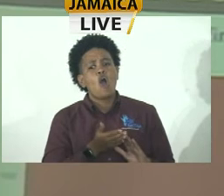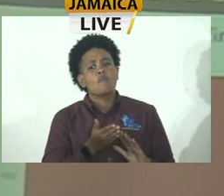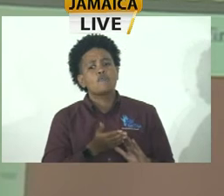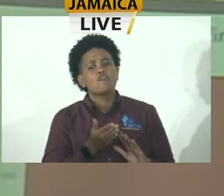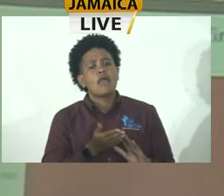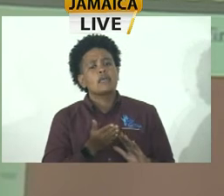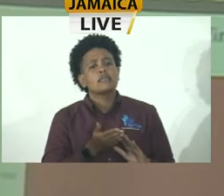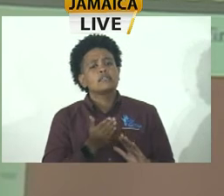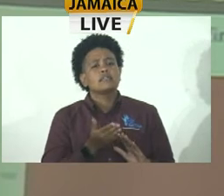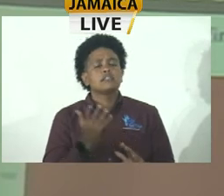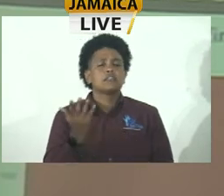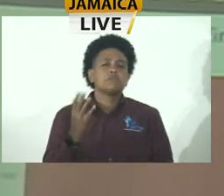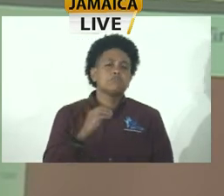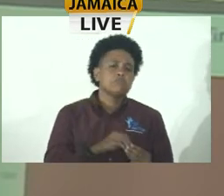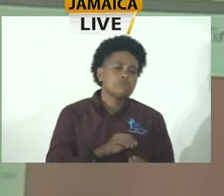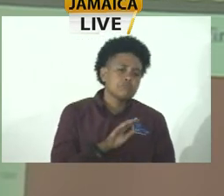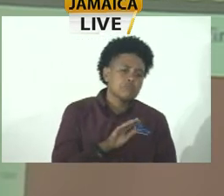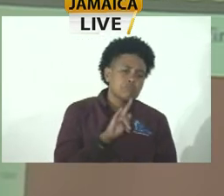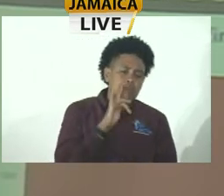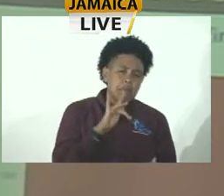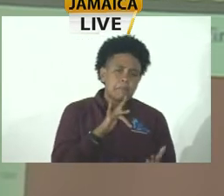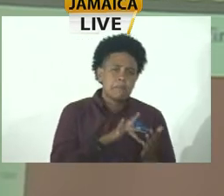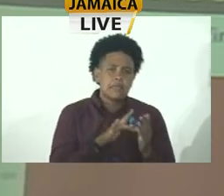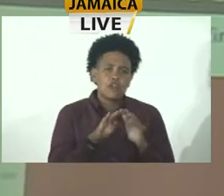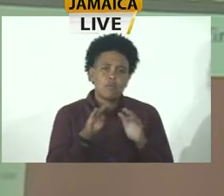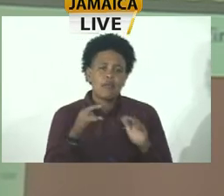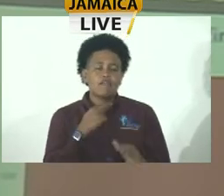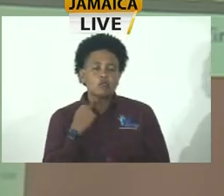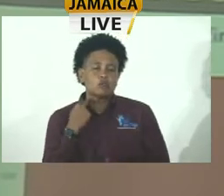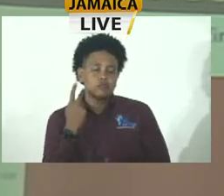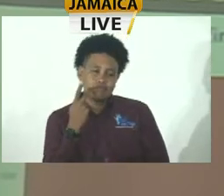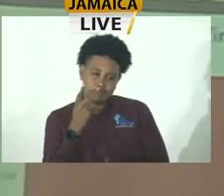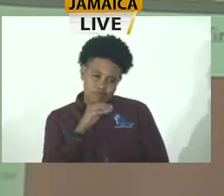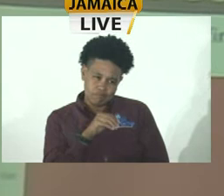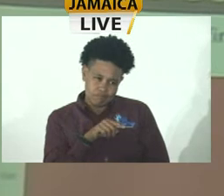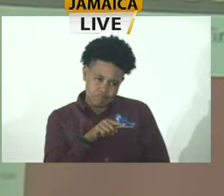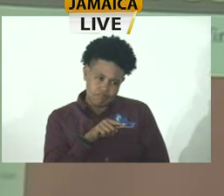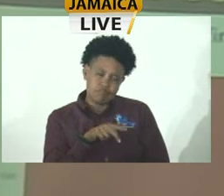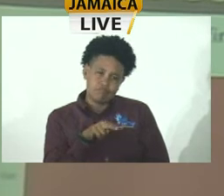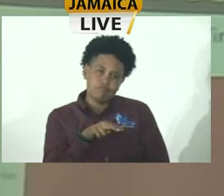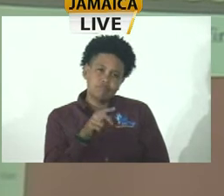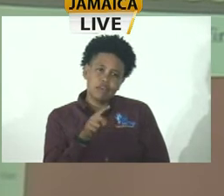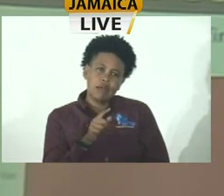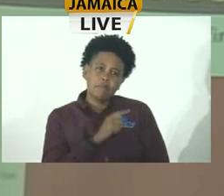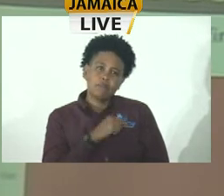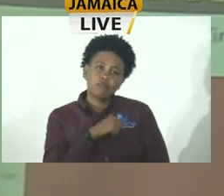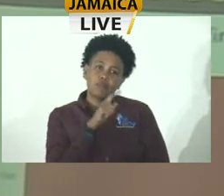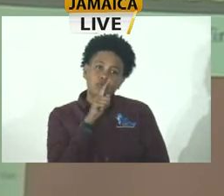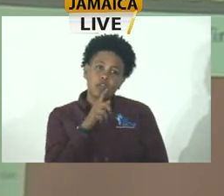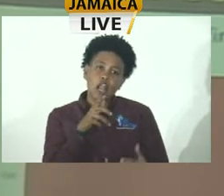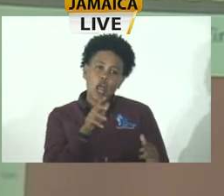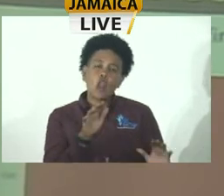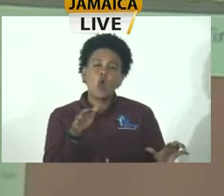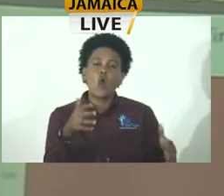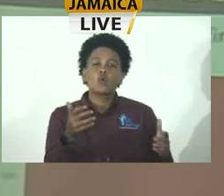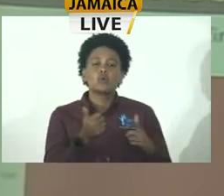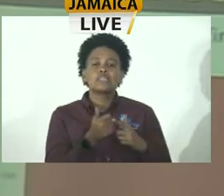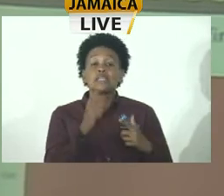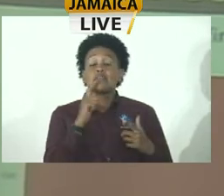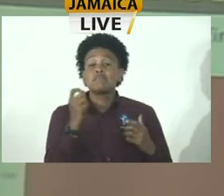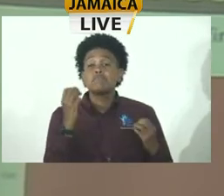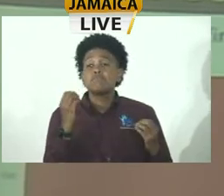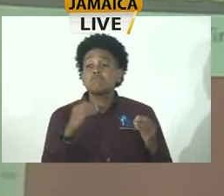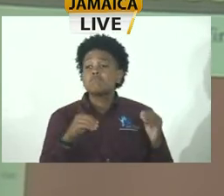within that medium level risk and we allowed a significant